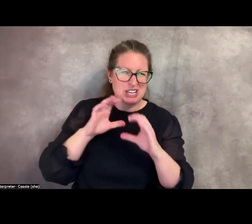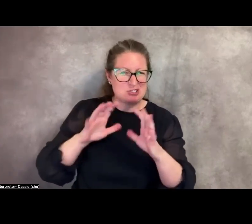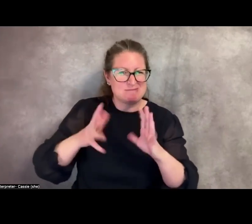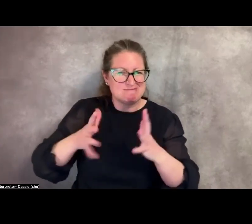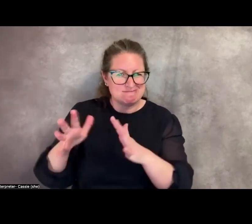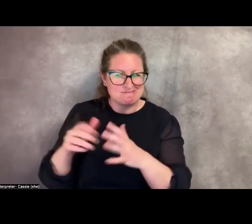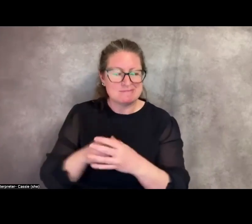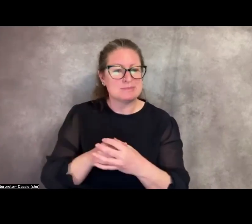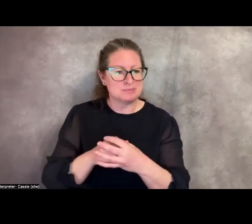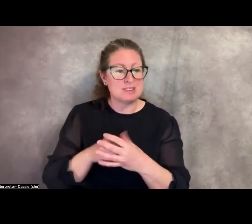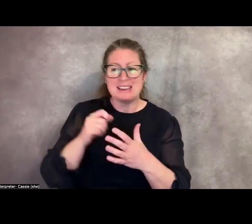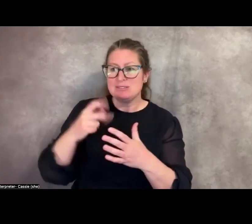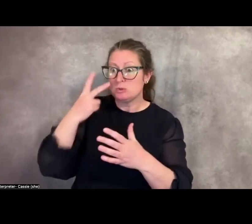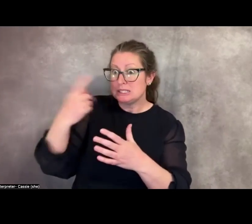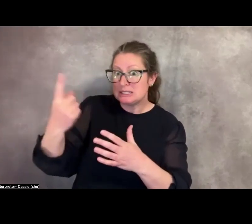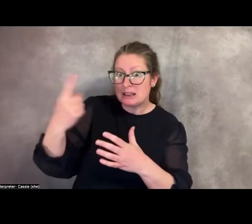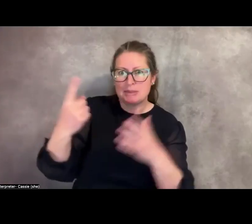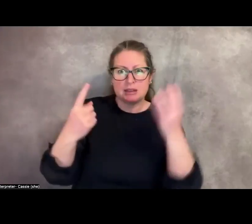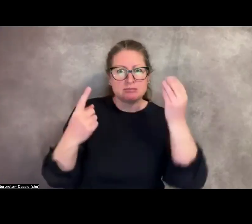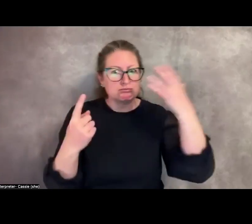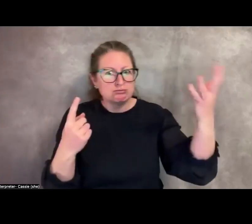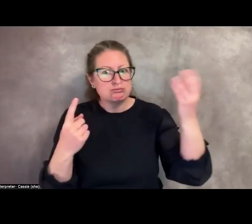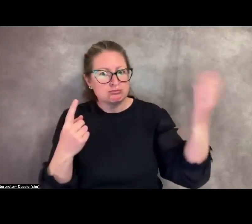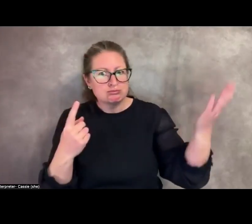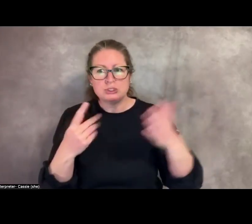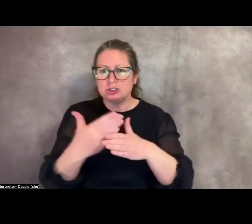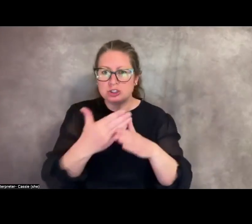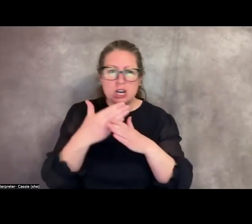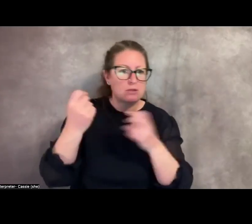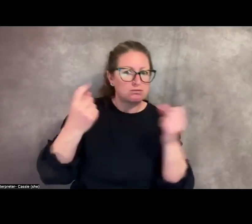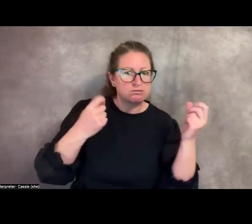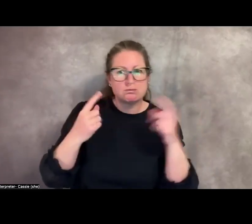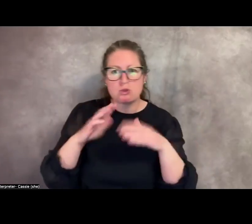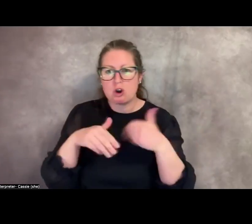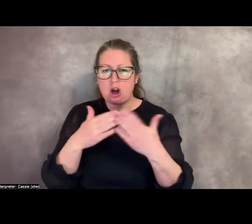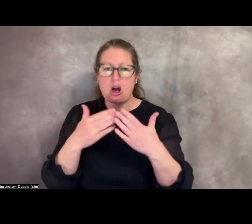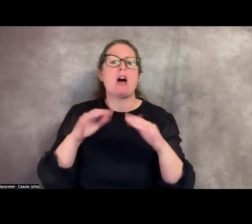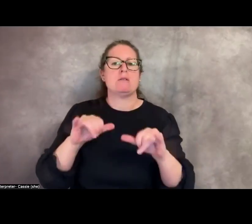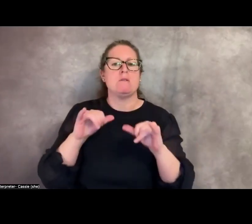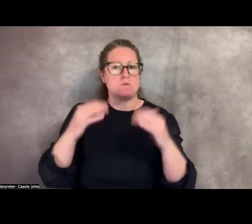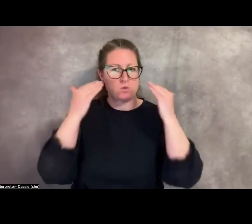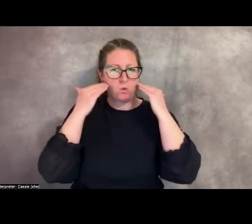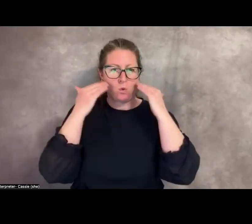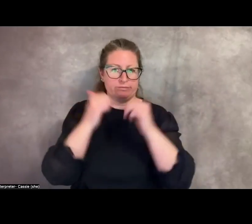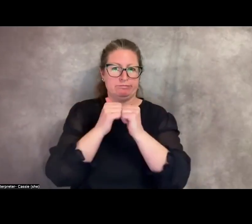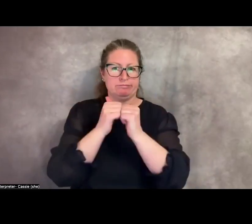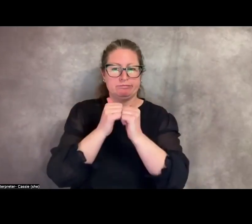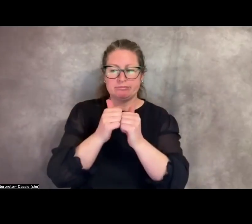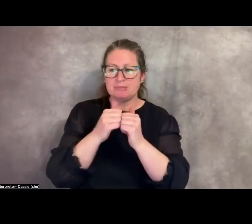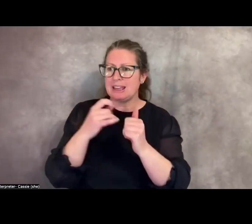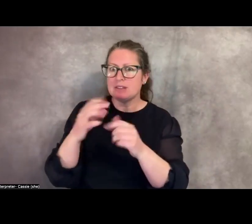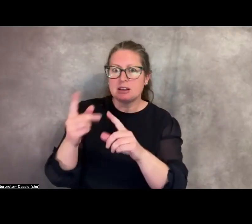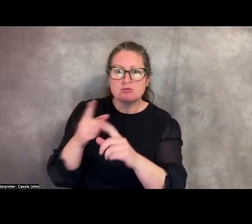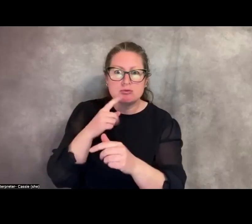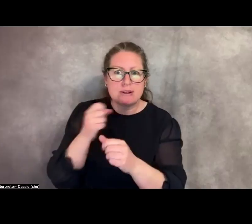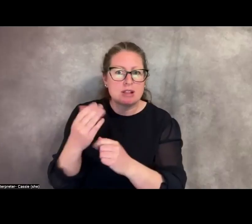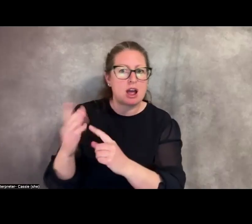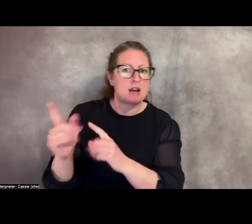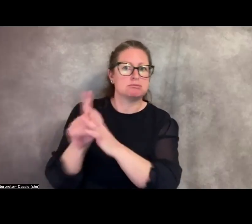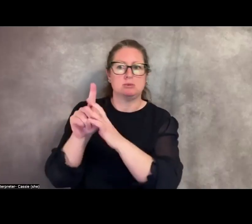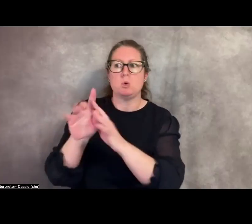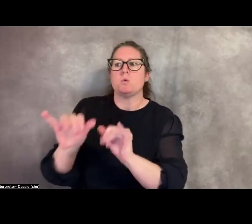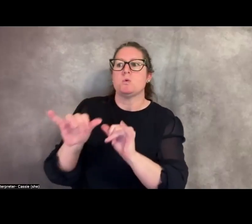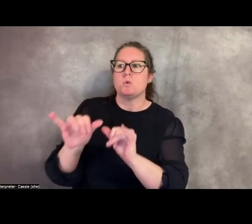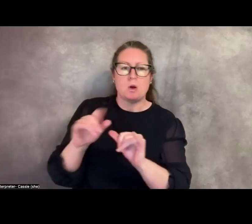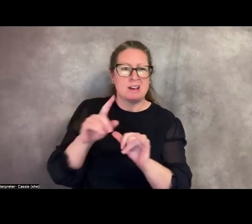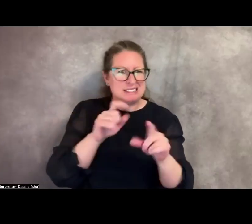Sharing, seeing something and saying something, making sure we were all on the same page to kind of notice any red flags or maybe some folks who needed help. We